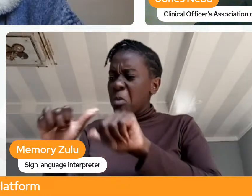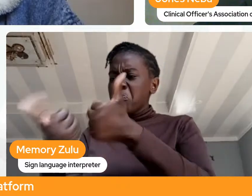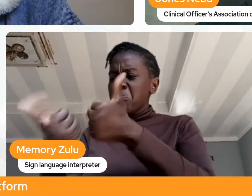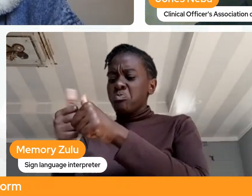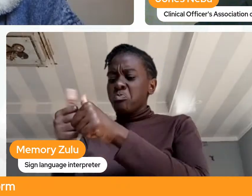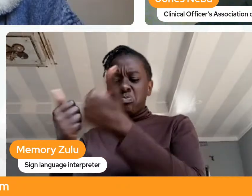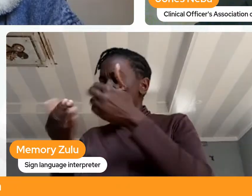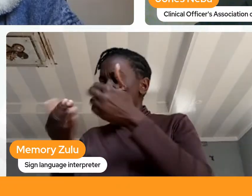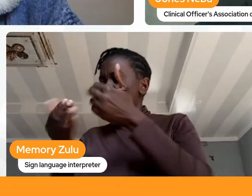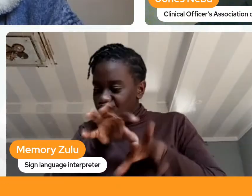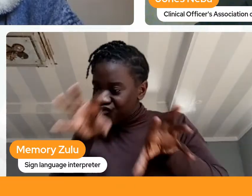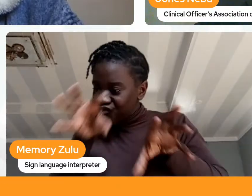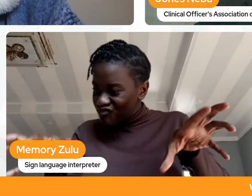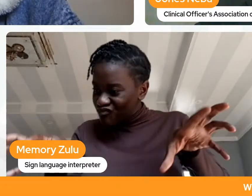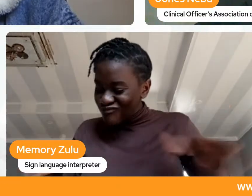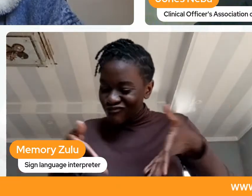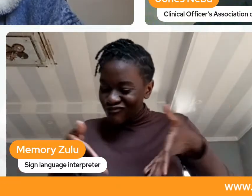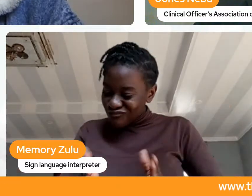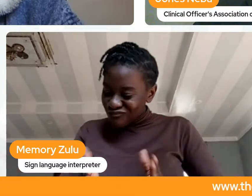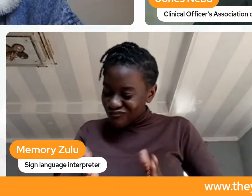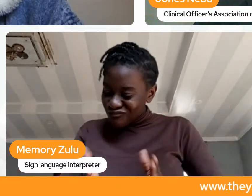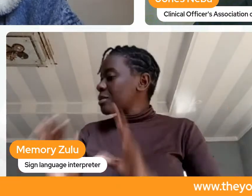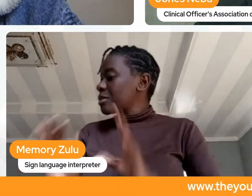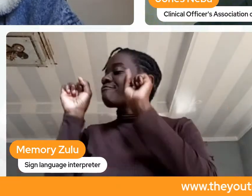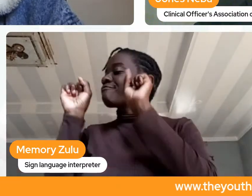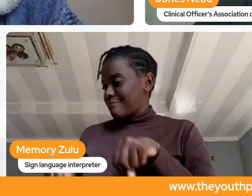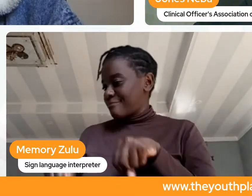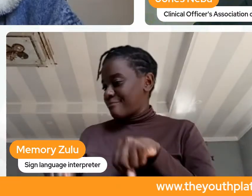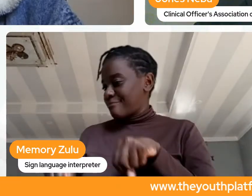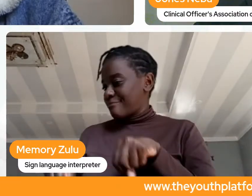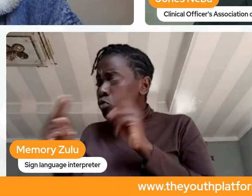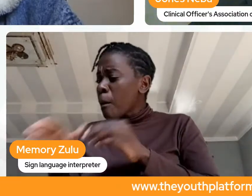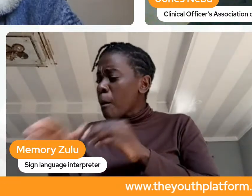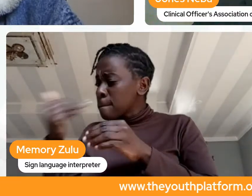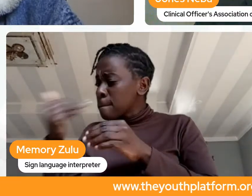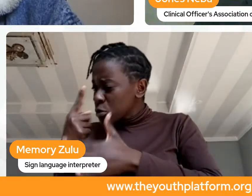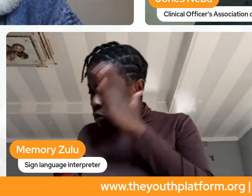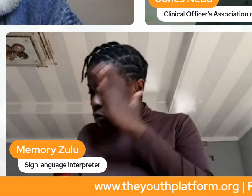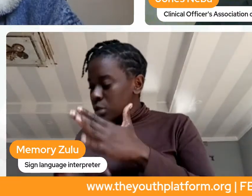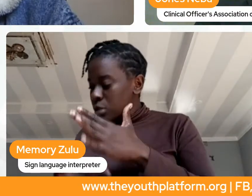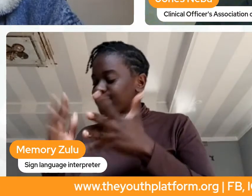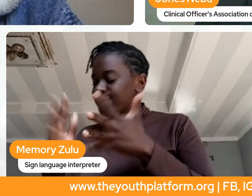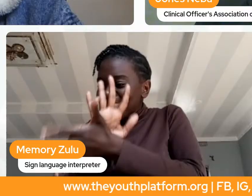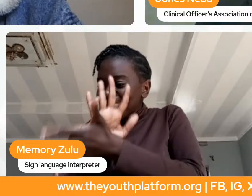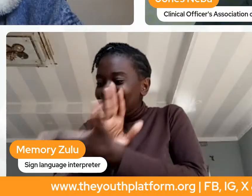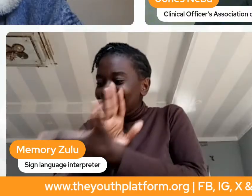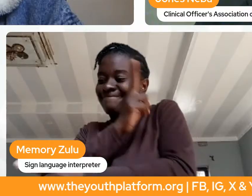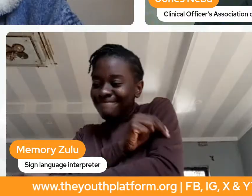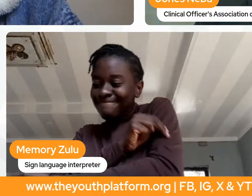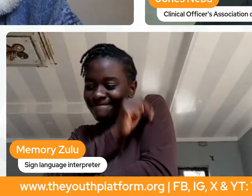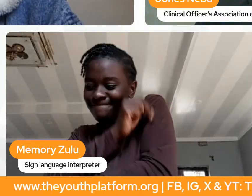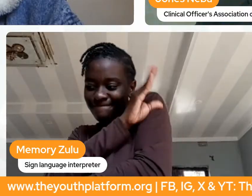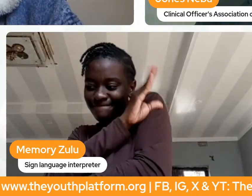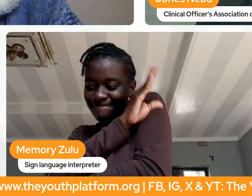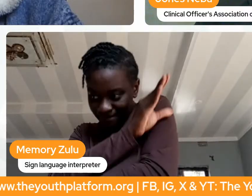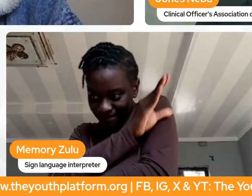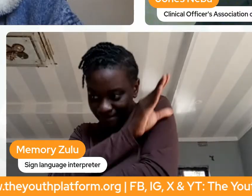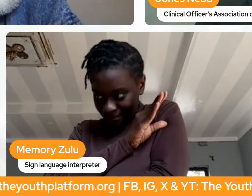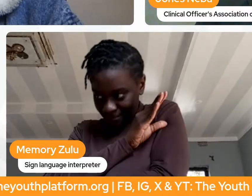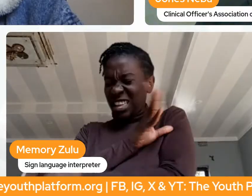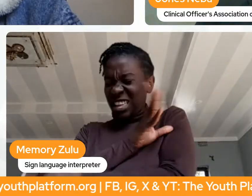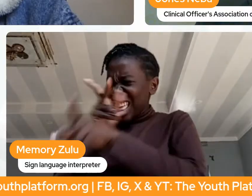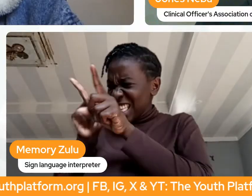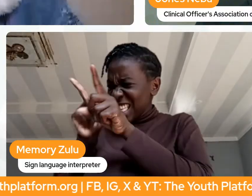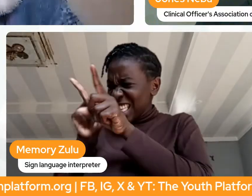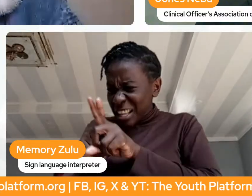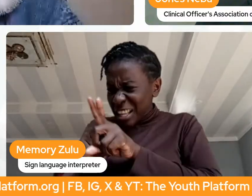as pregnancy-related complications. So it also reduces also to transmit these sexually